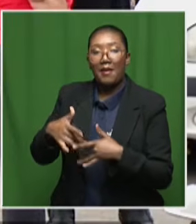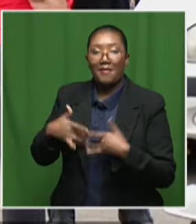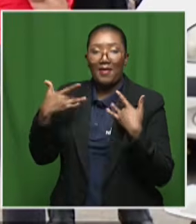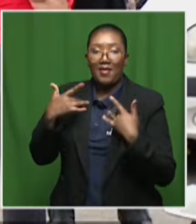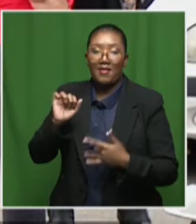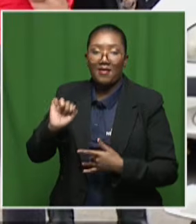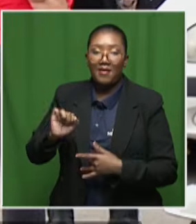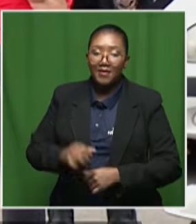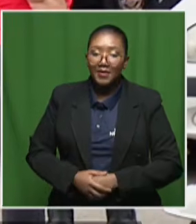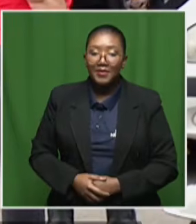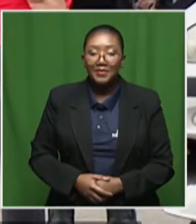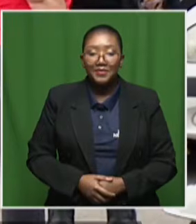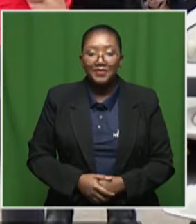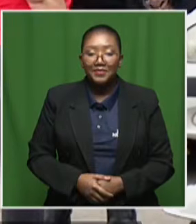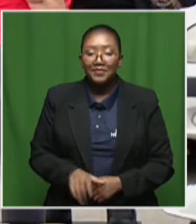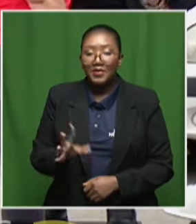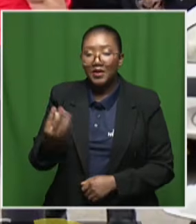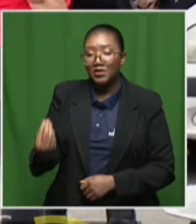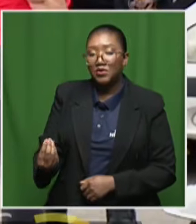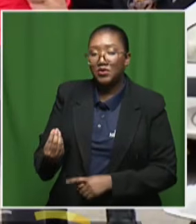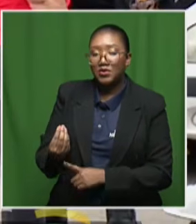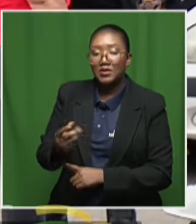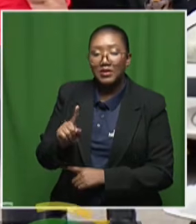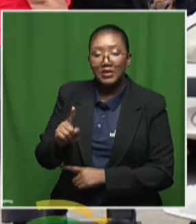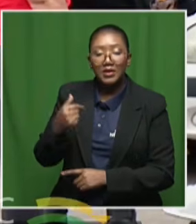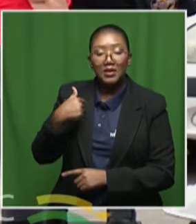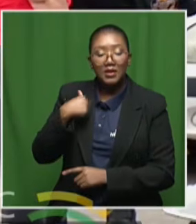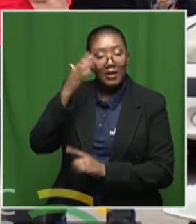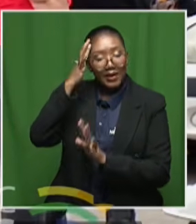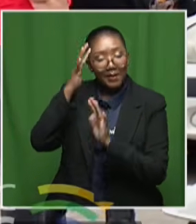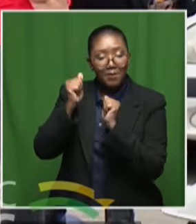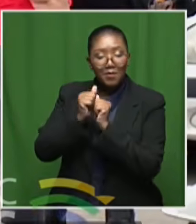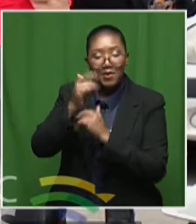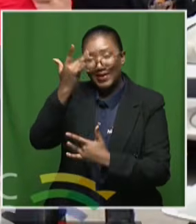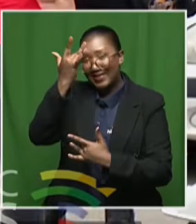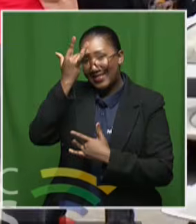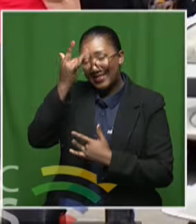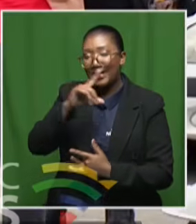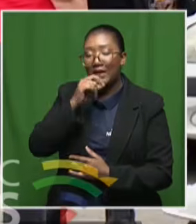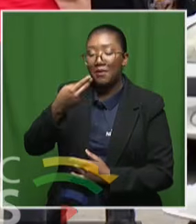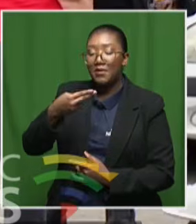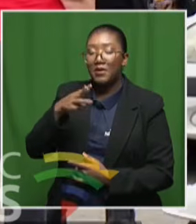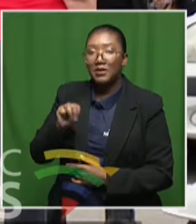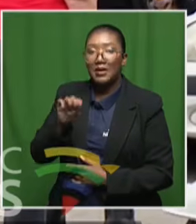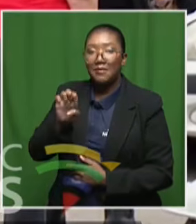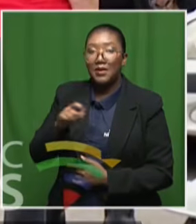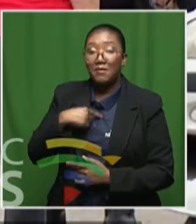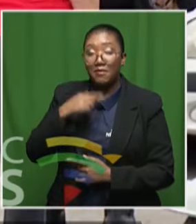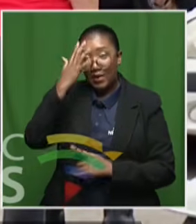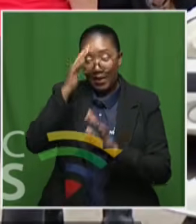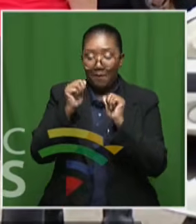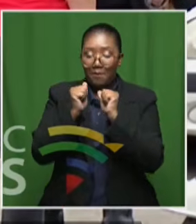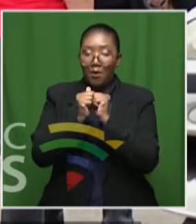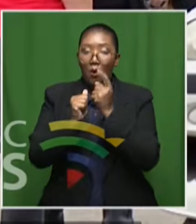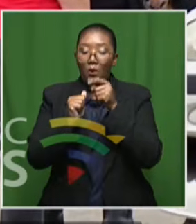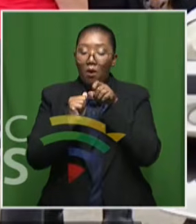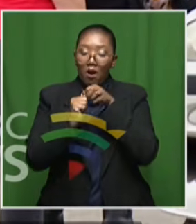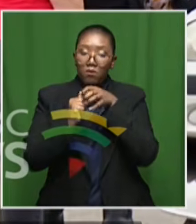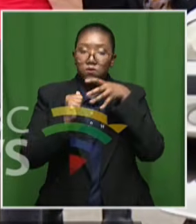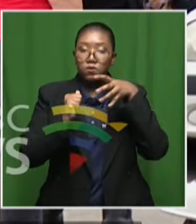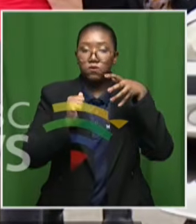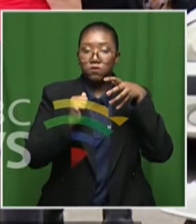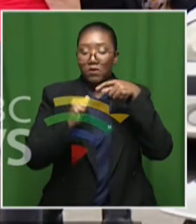Well, indeed, little Caleb was born with a rare brain condition that actually causes one side of the brain to grow larger than the other side. Then